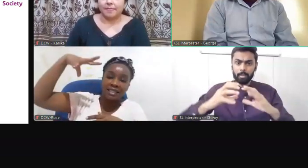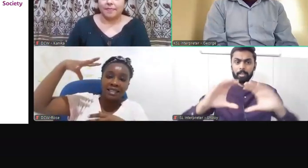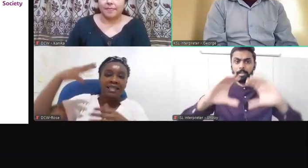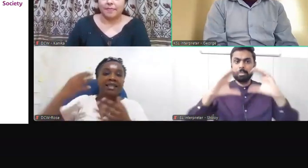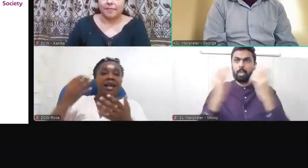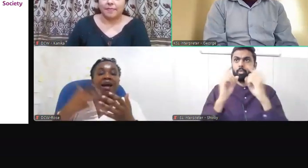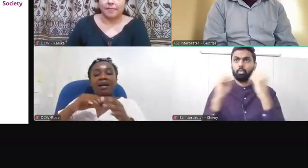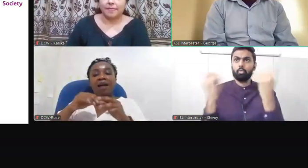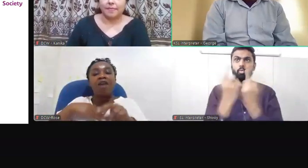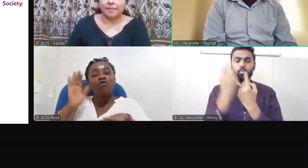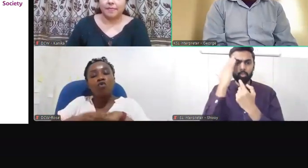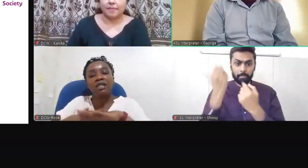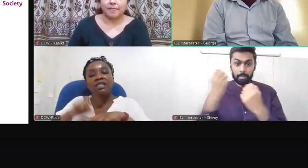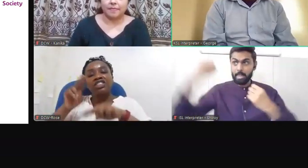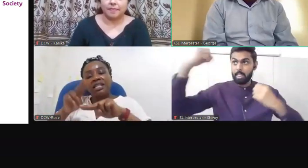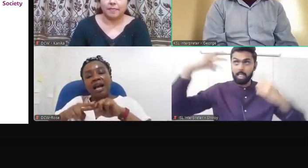It must have proper lighting,